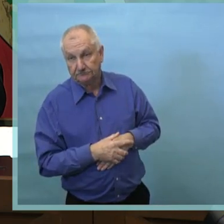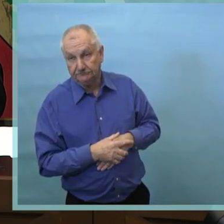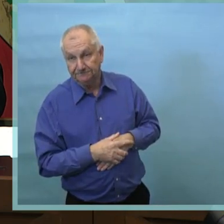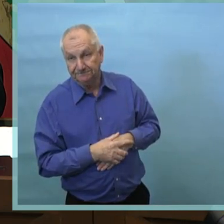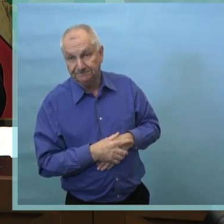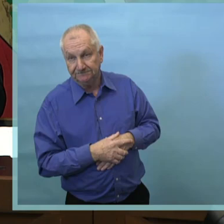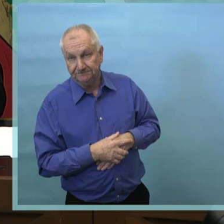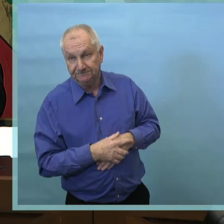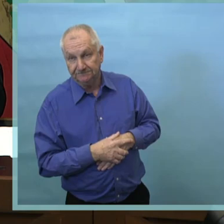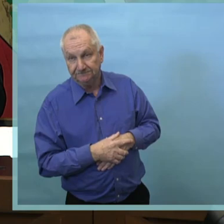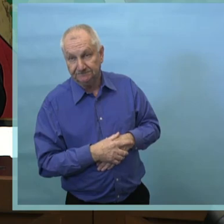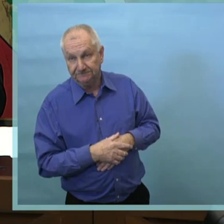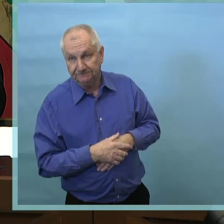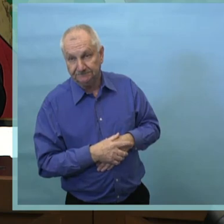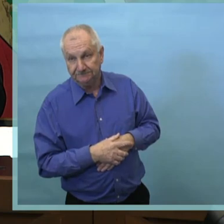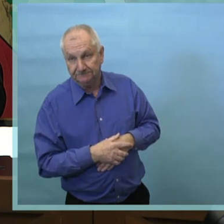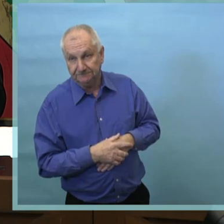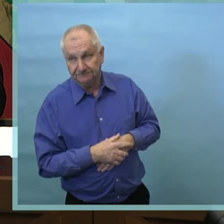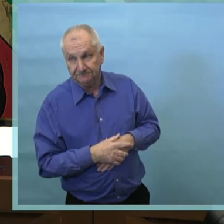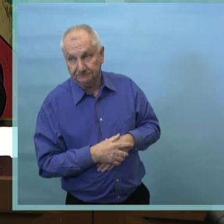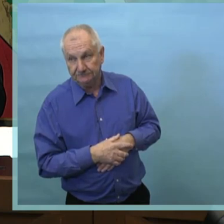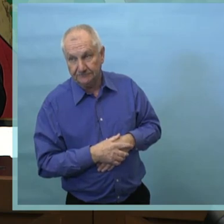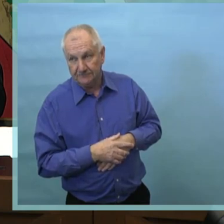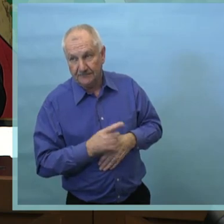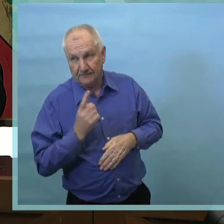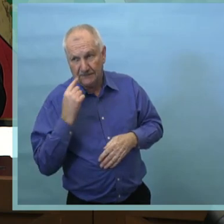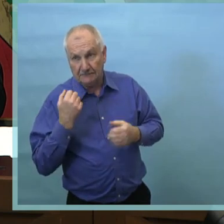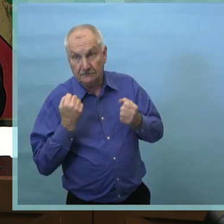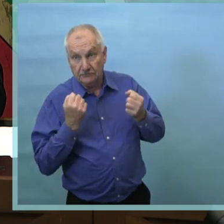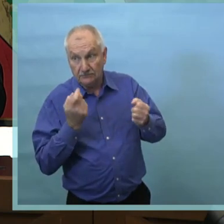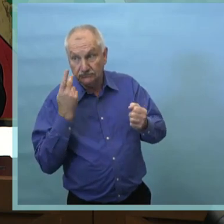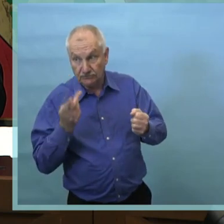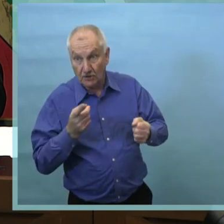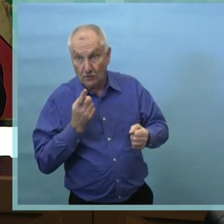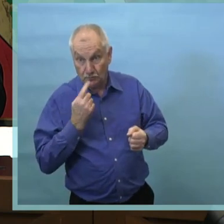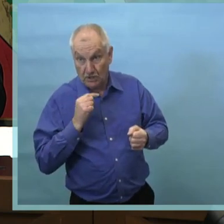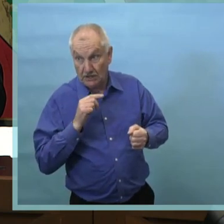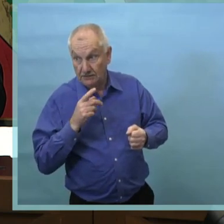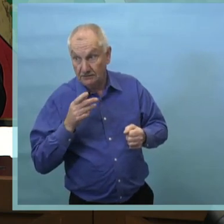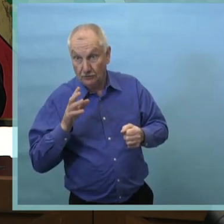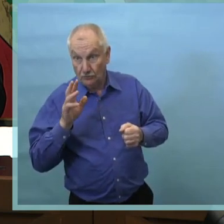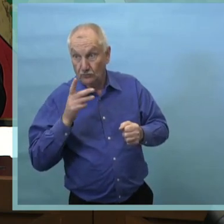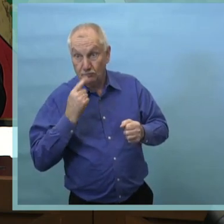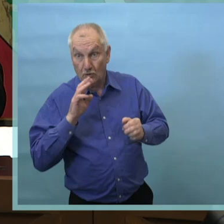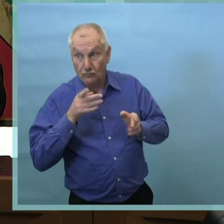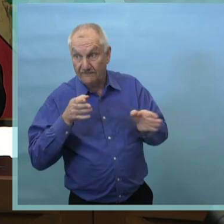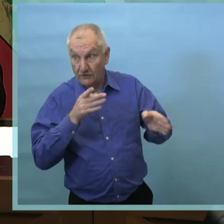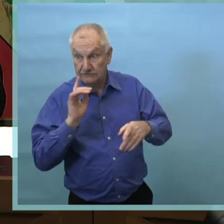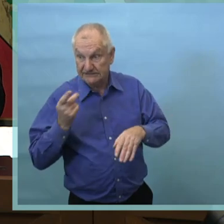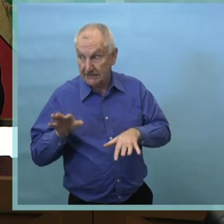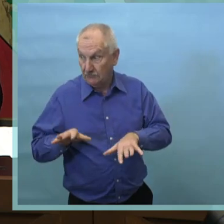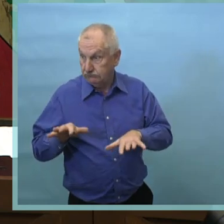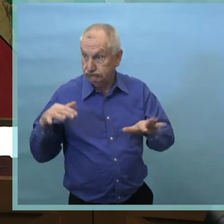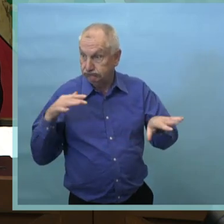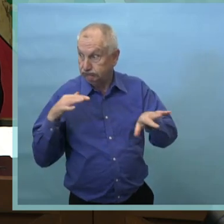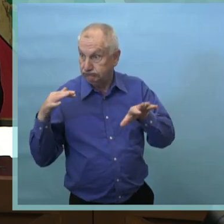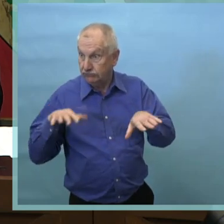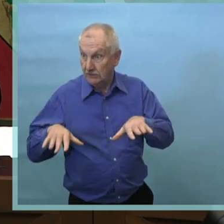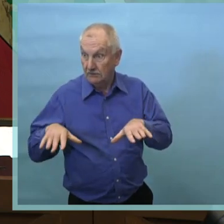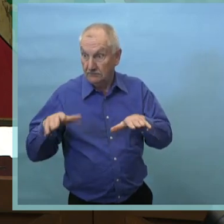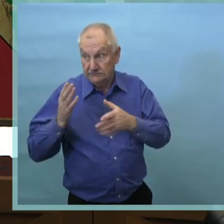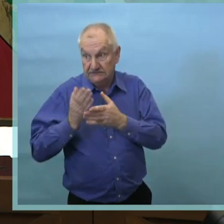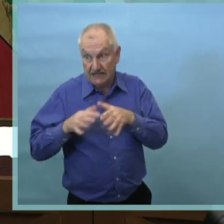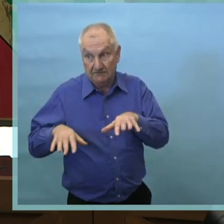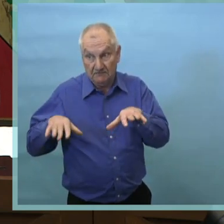I was driving by the Red River, and there is some spillage over the Red River, at least I noticed. So there will be some,